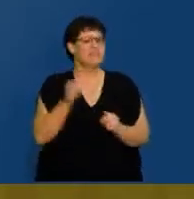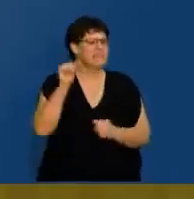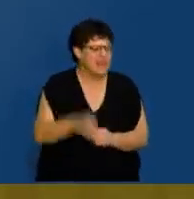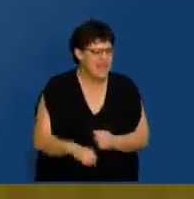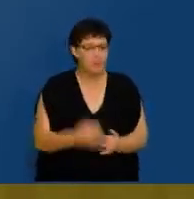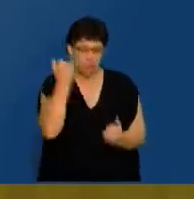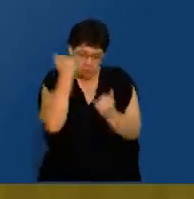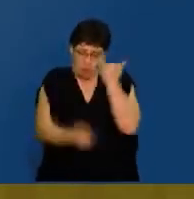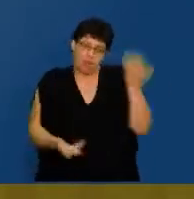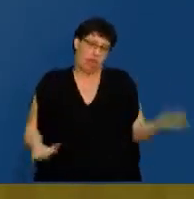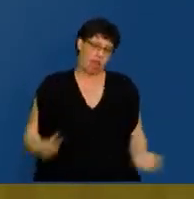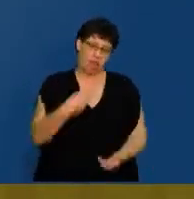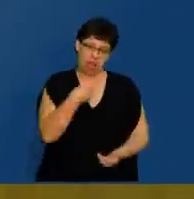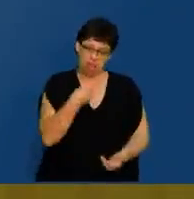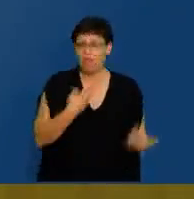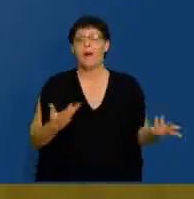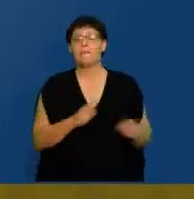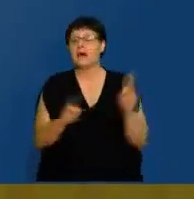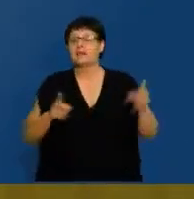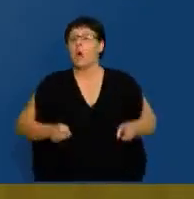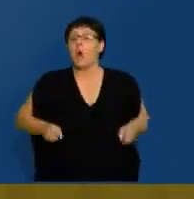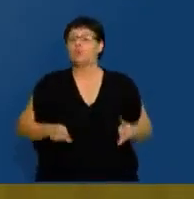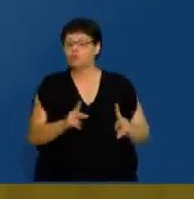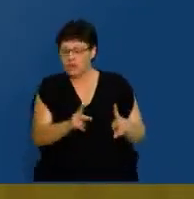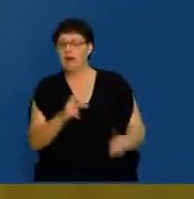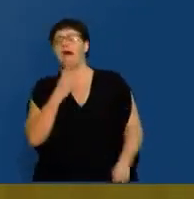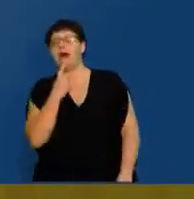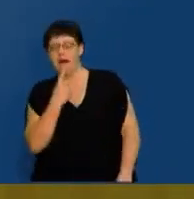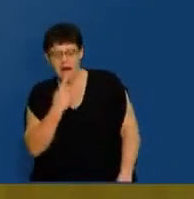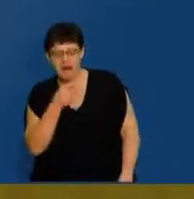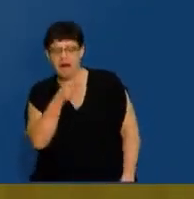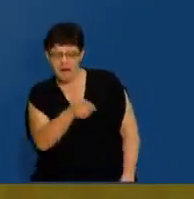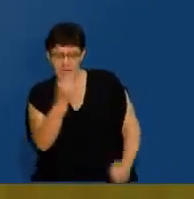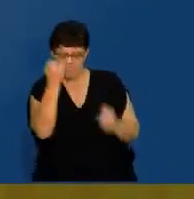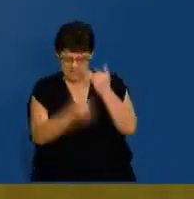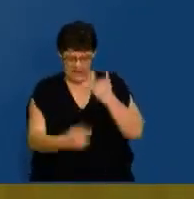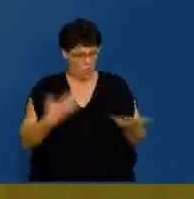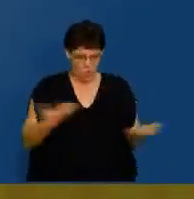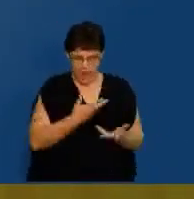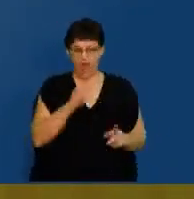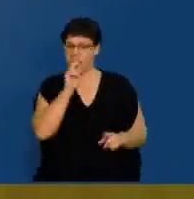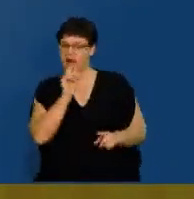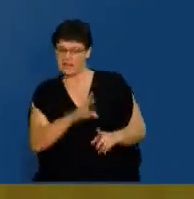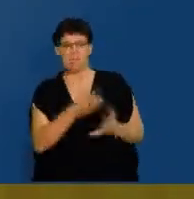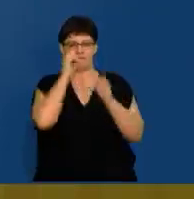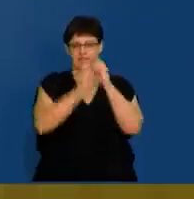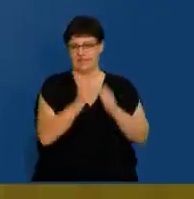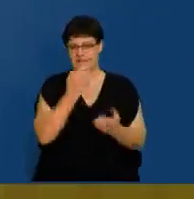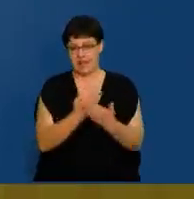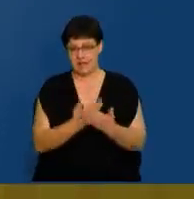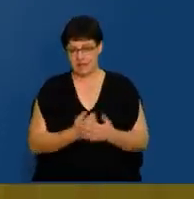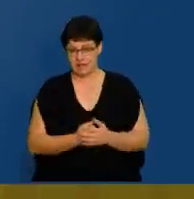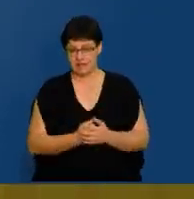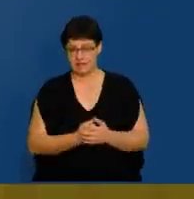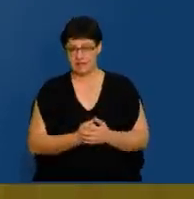yes, you might get it wrong, but you have the opportunity to immediately reflect on the right answers and correct them. And that